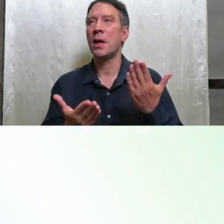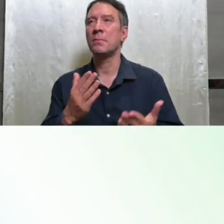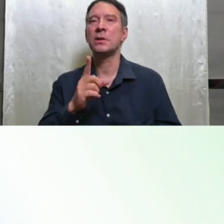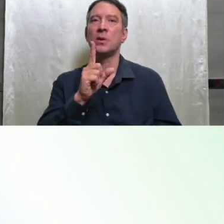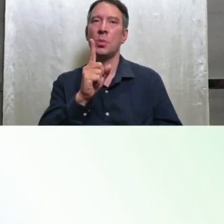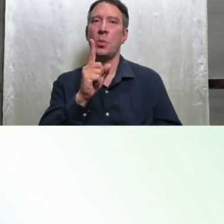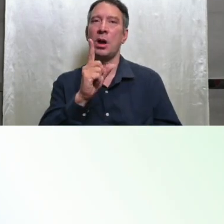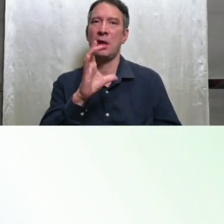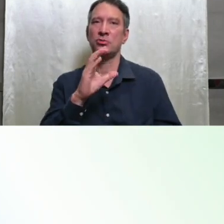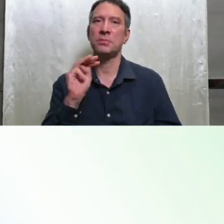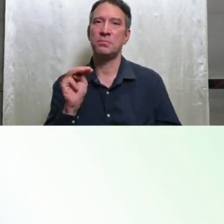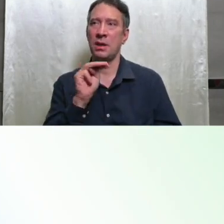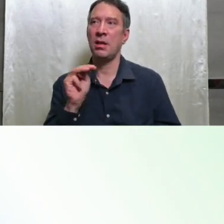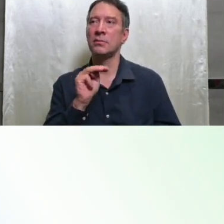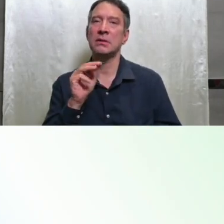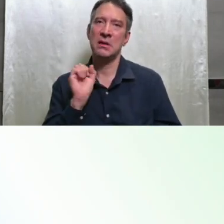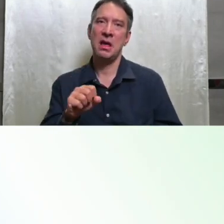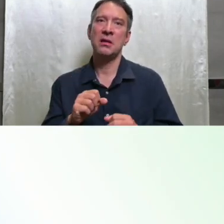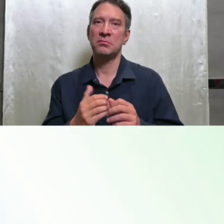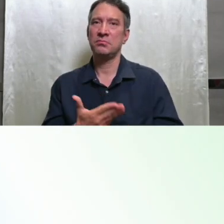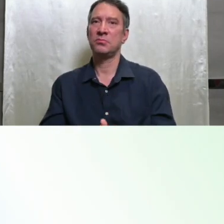and revolutionizing education.